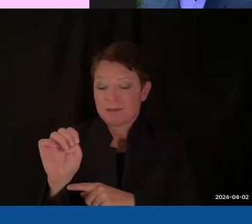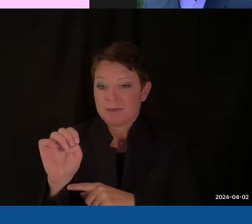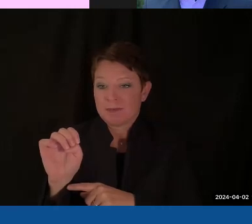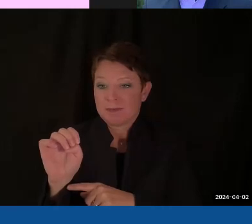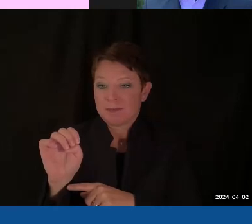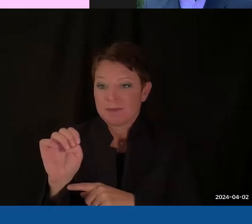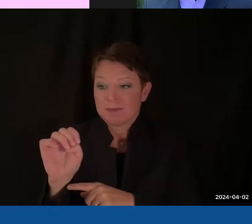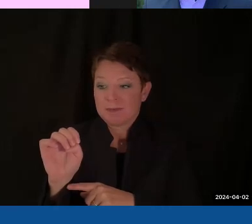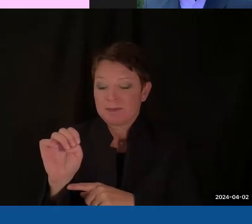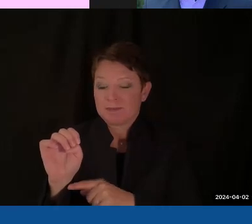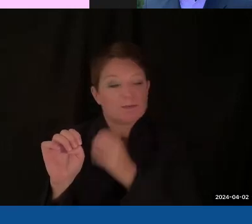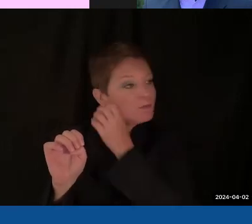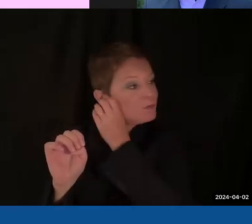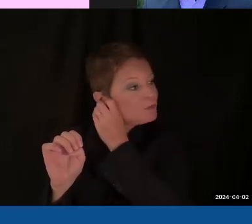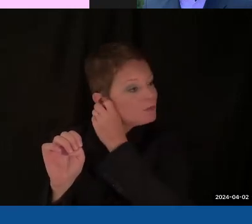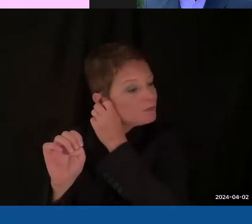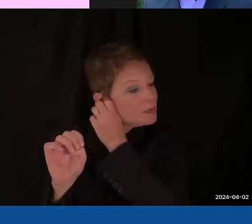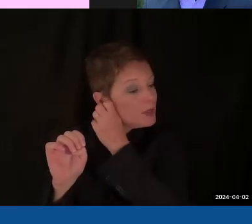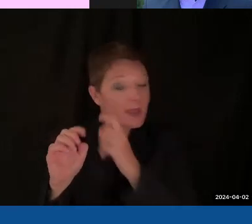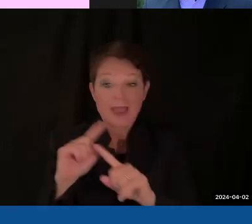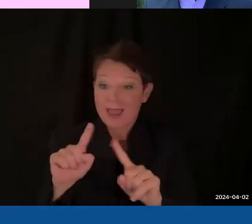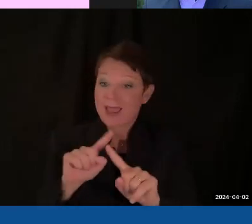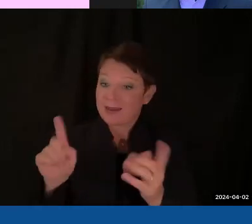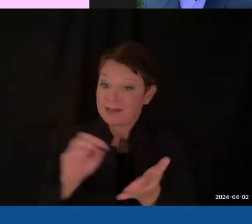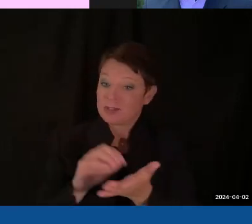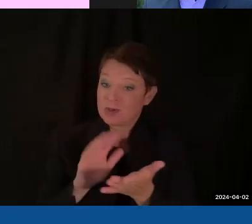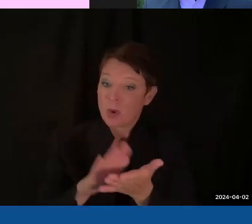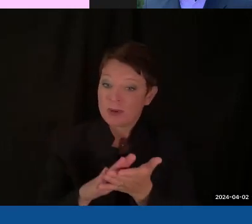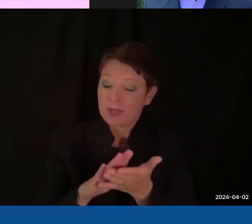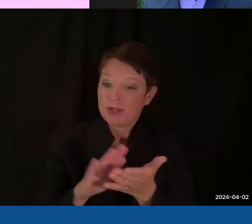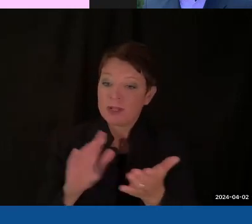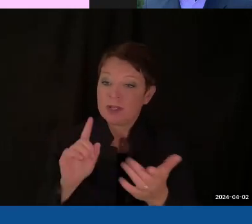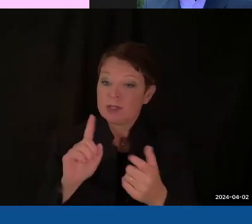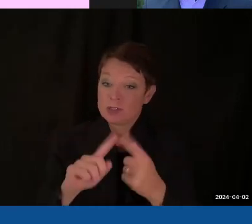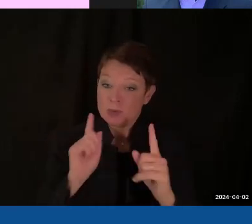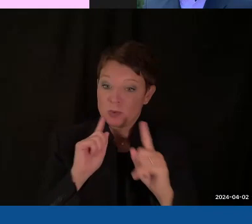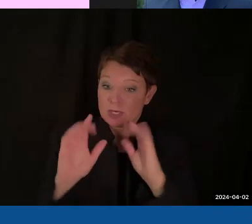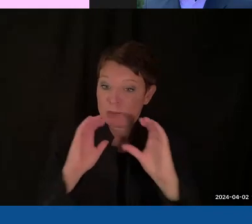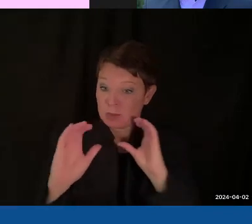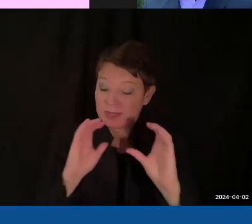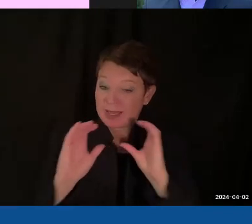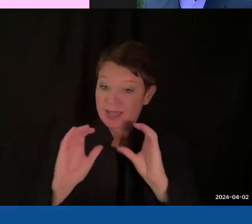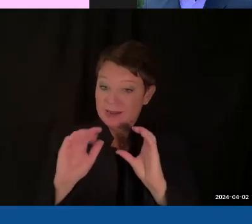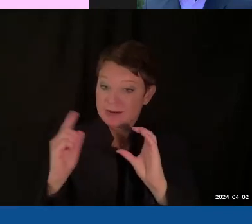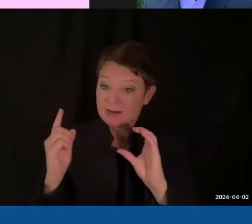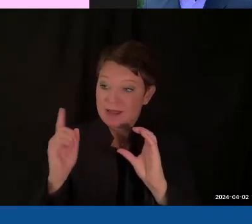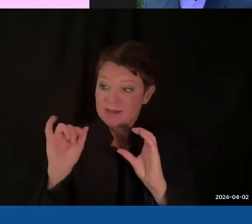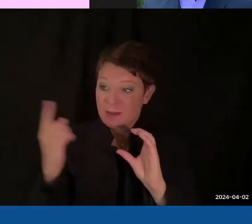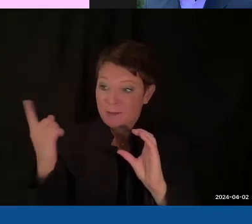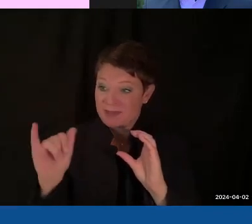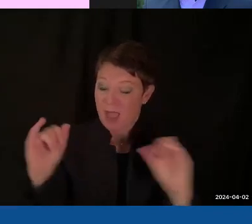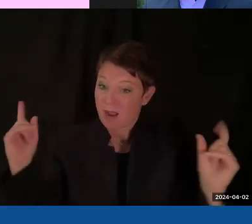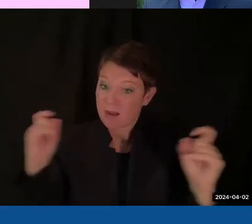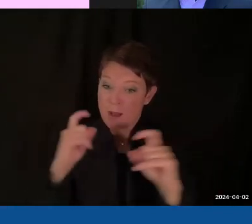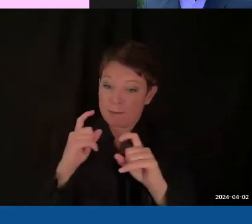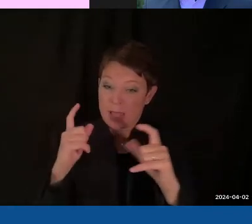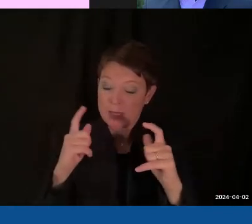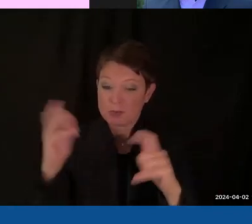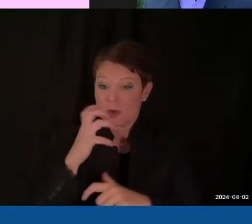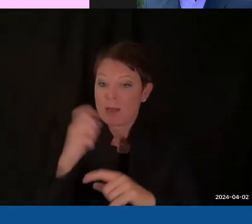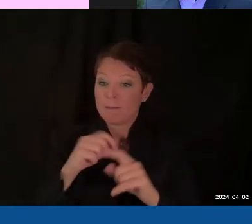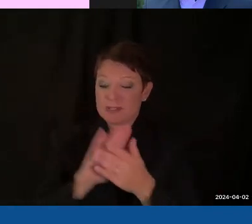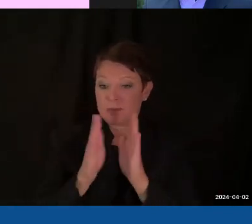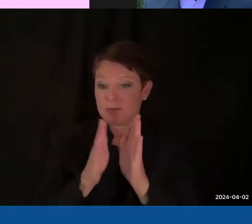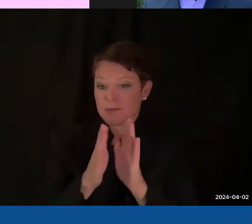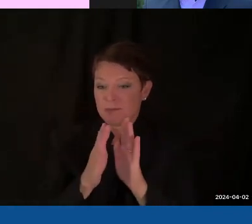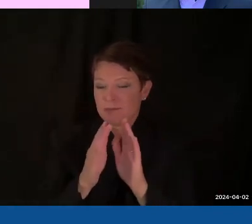And it is noted. In order to communicate something that complex, it has to be